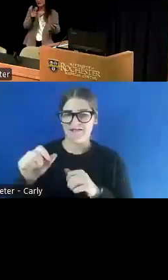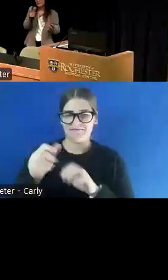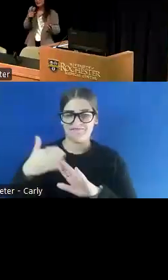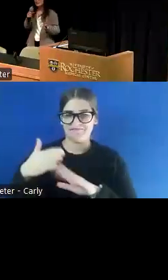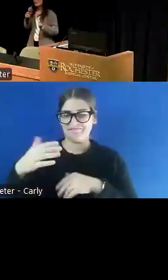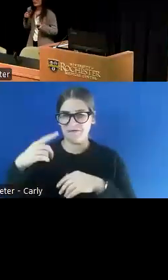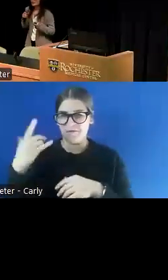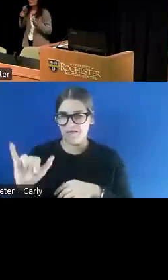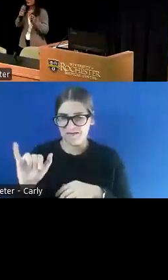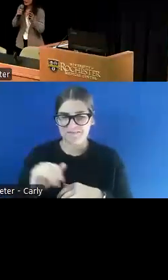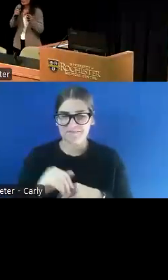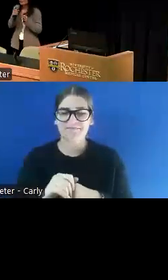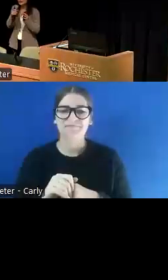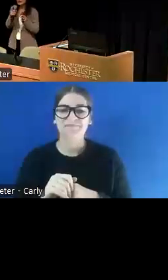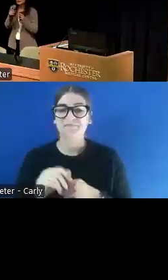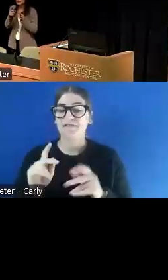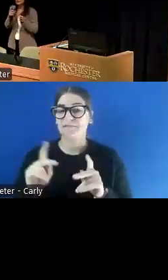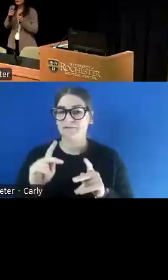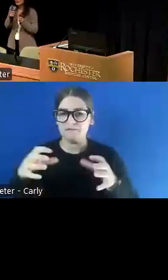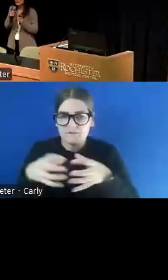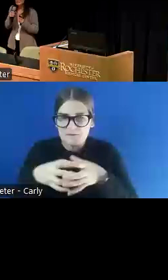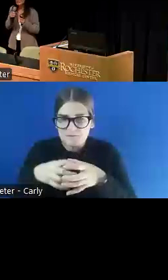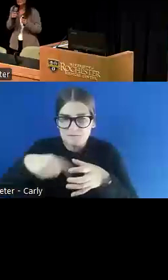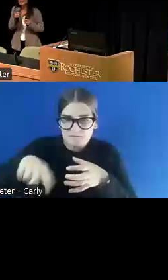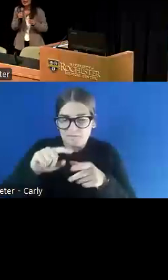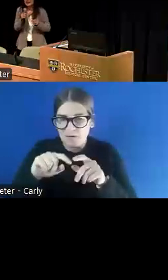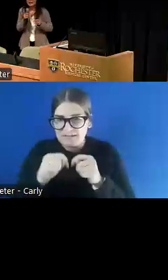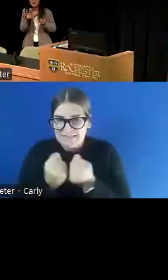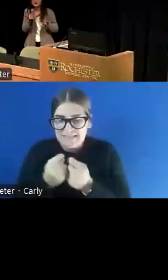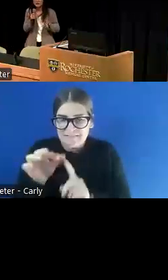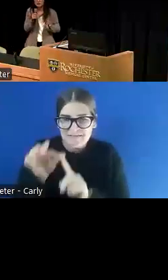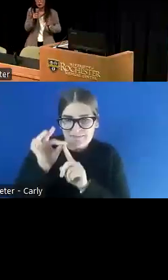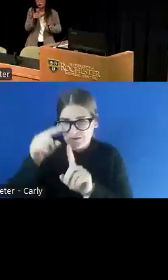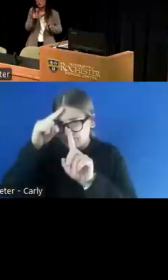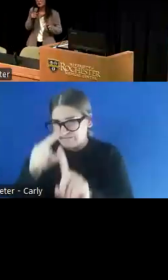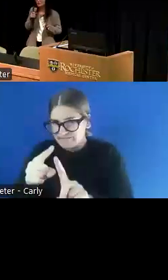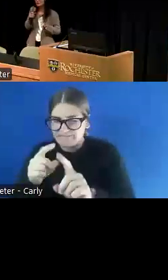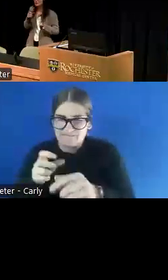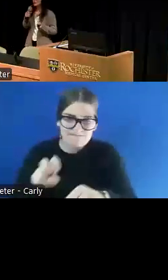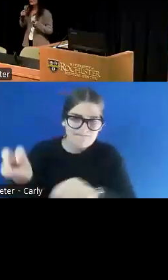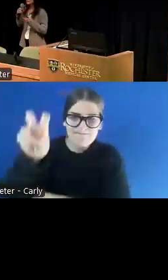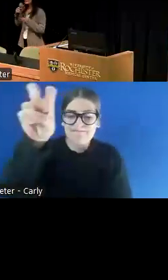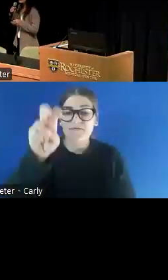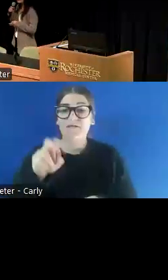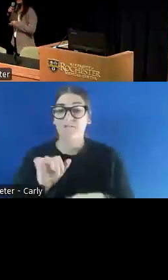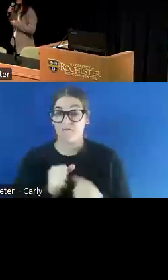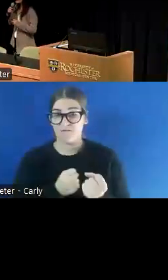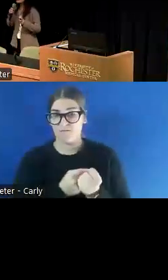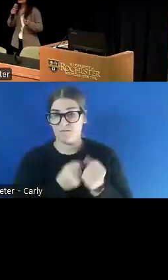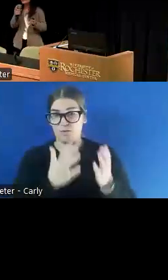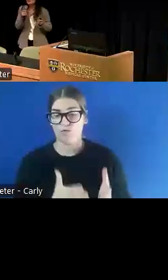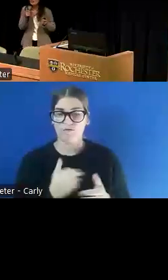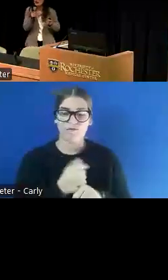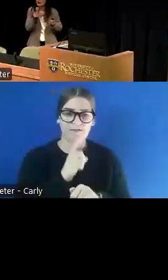operator sides who are kind of like going out in small teams on those specialized missions. And then there are also supporters who are working on maintaining the